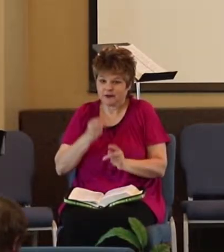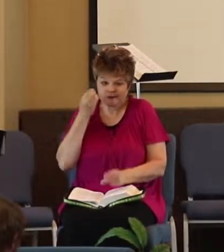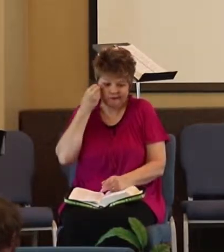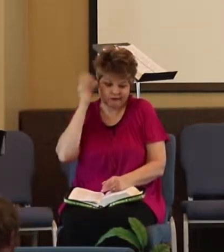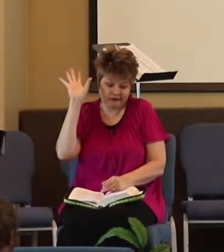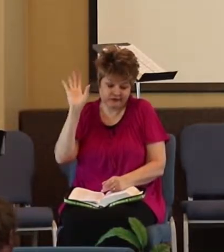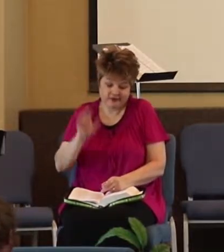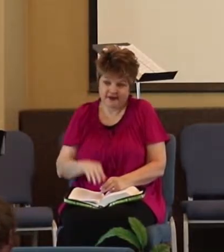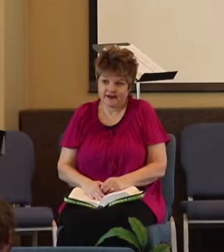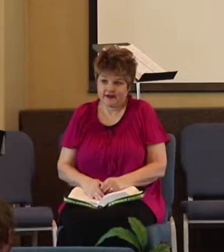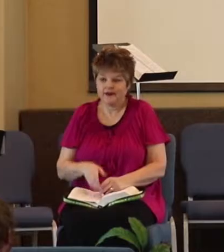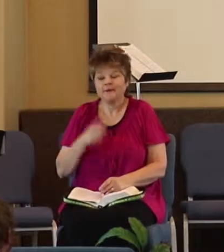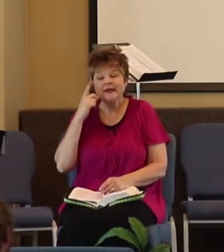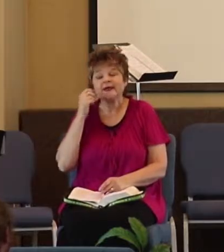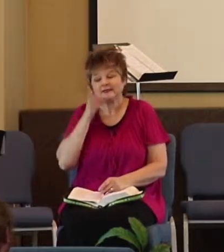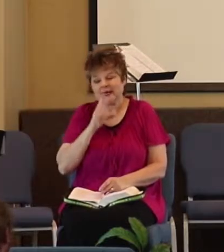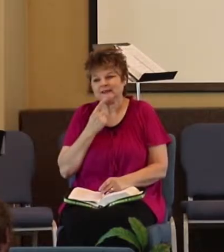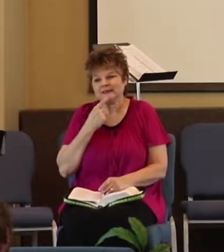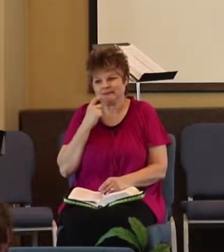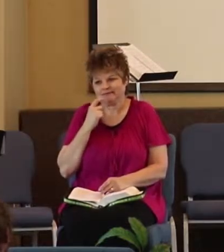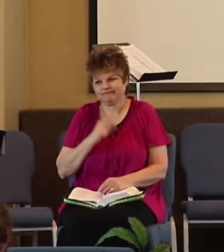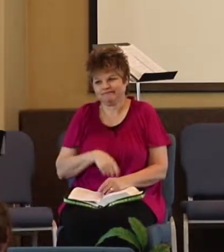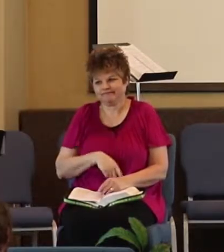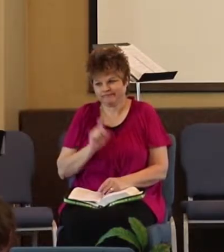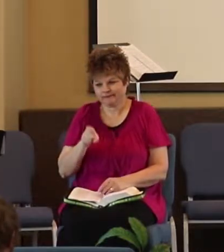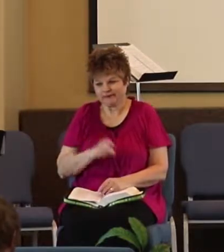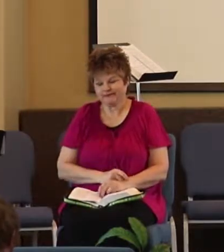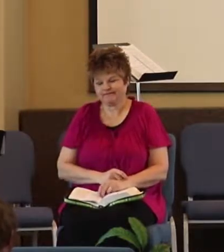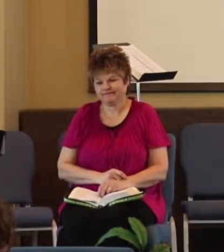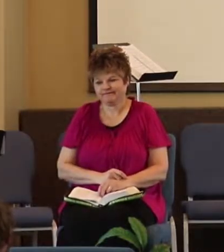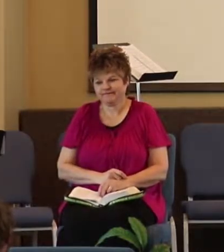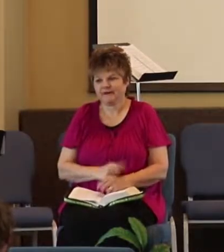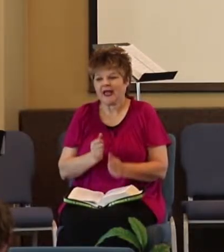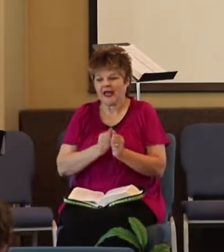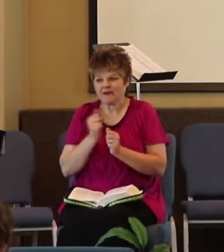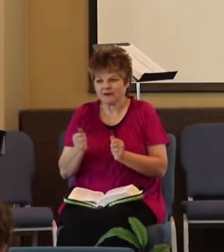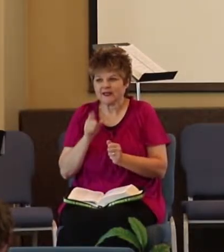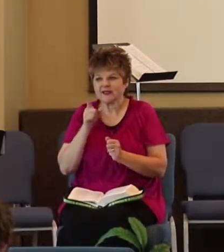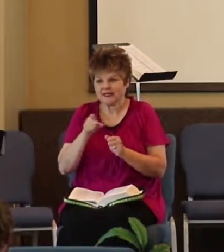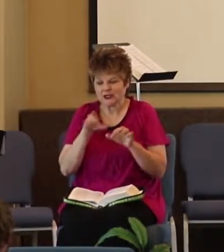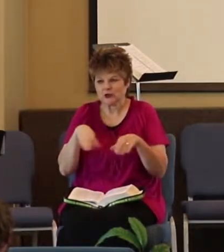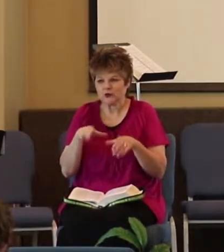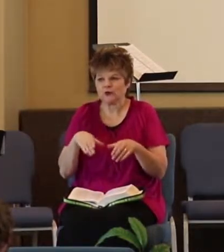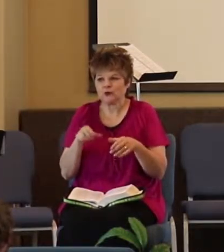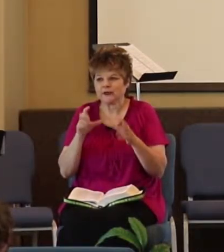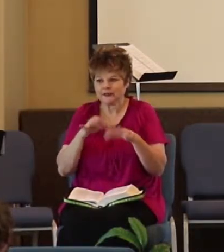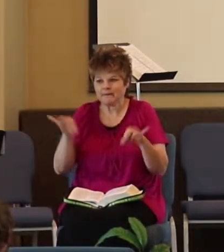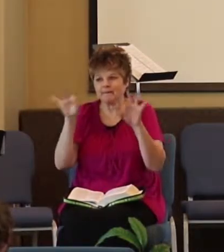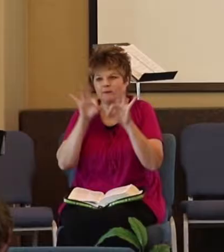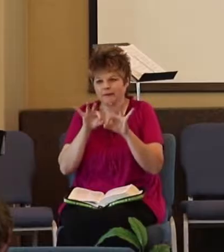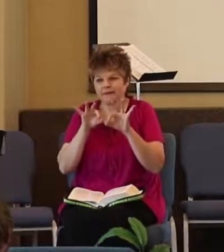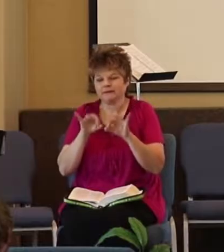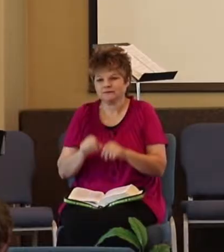care? Because God said so. Because God said that everything that you do matters.